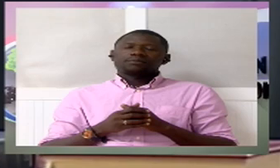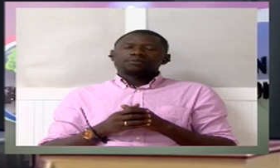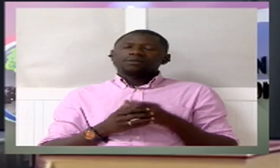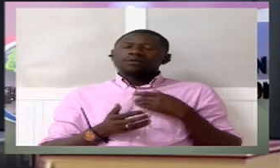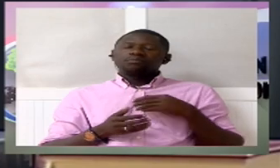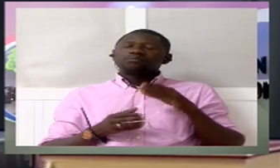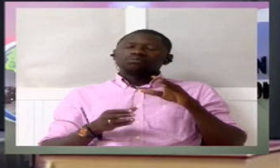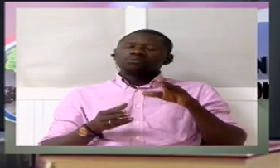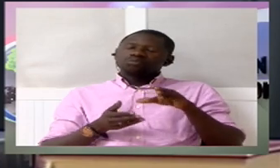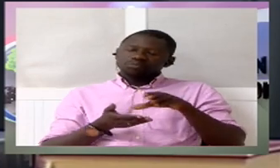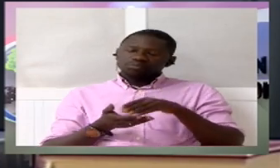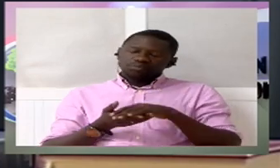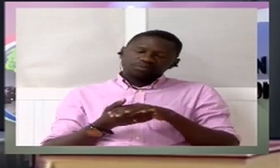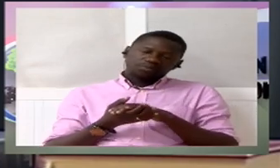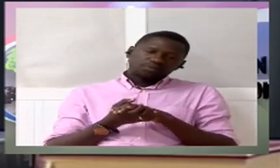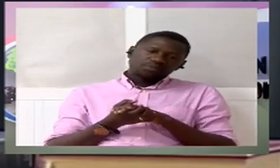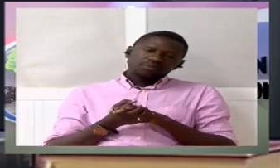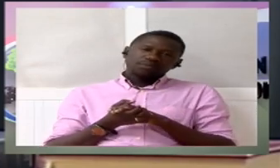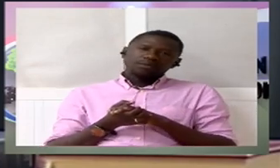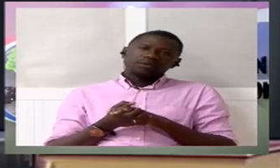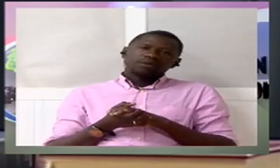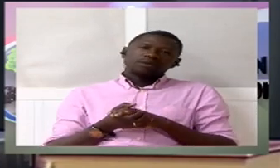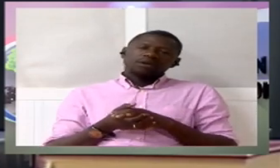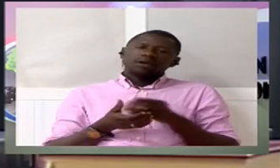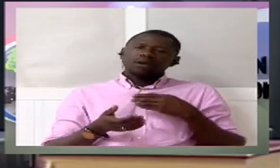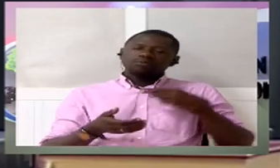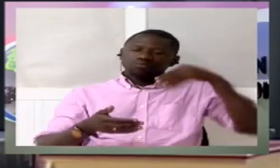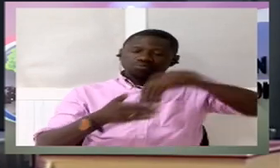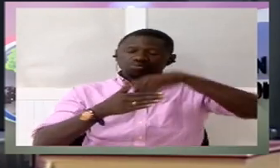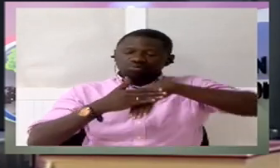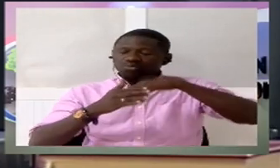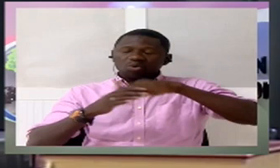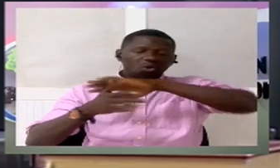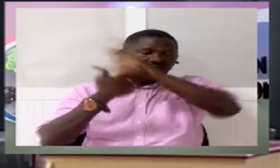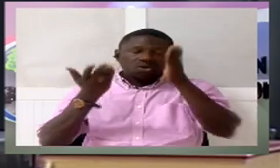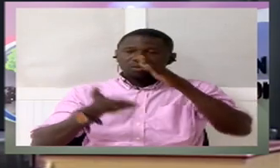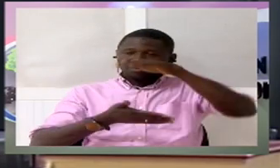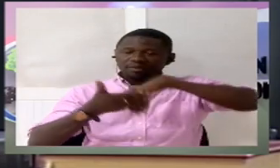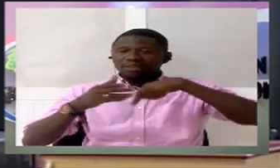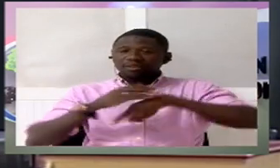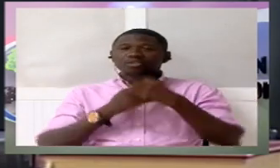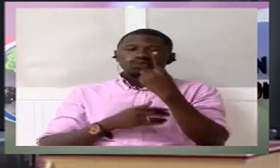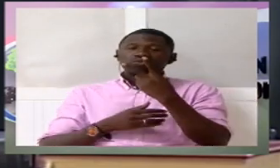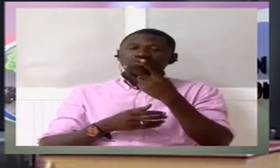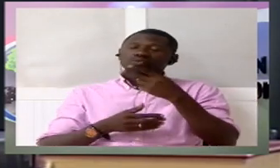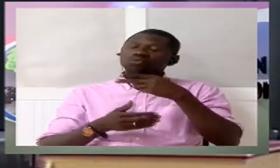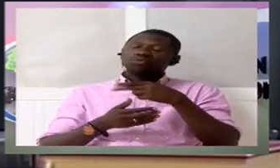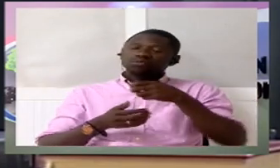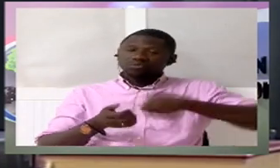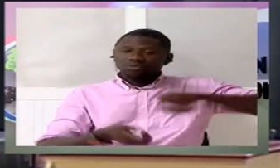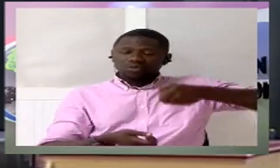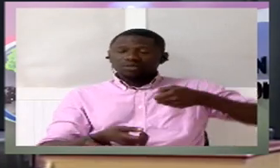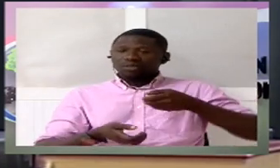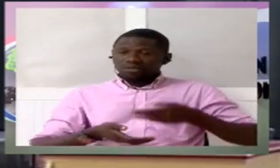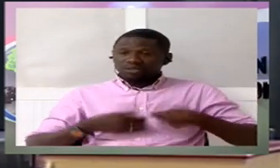I put all the suitcase bafula. The materials in two suitcases, big suitcases.